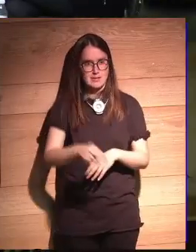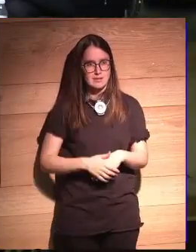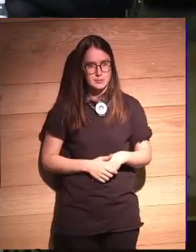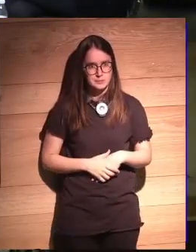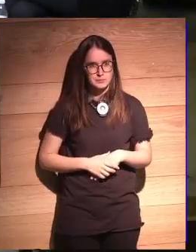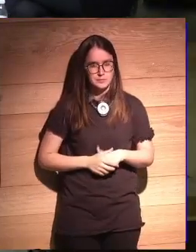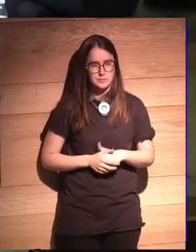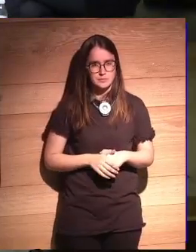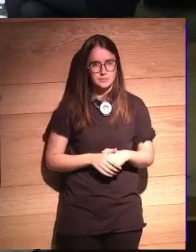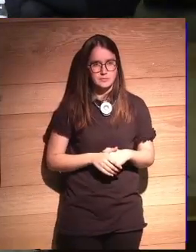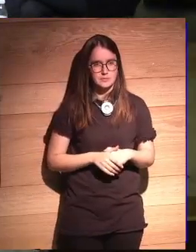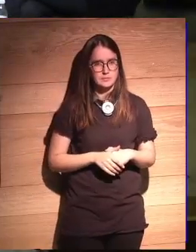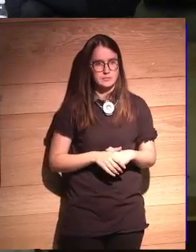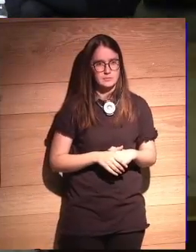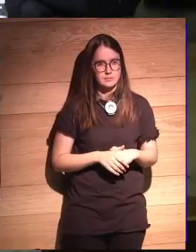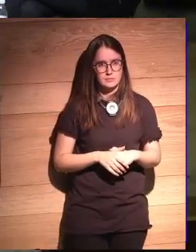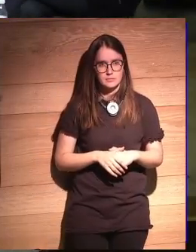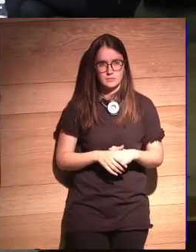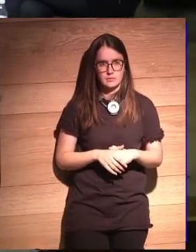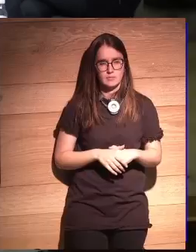anymore. I